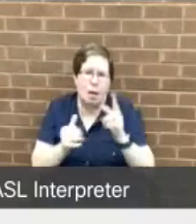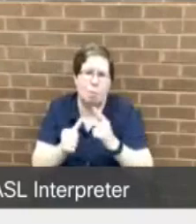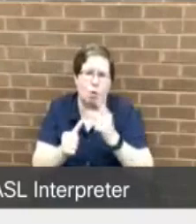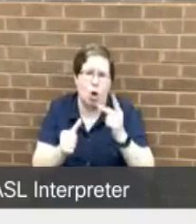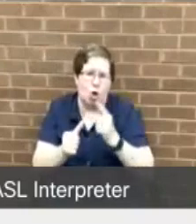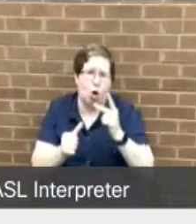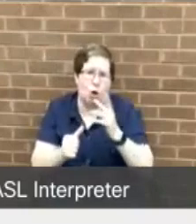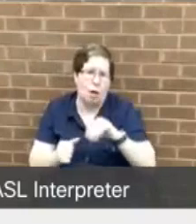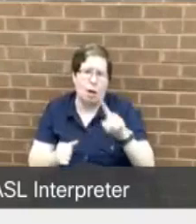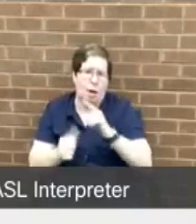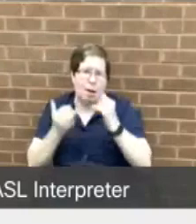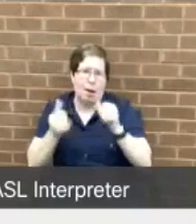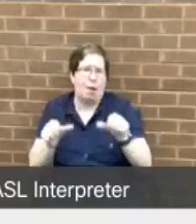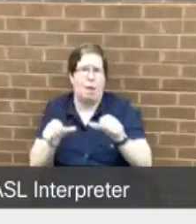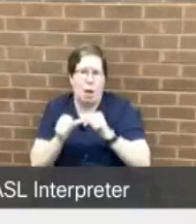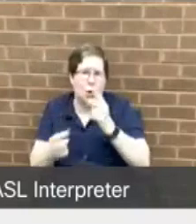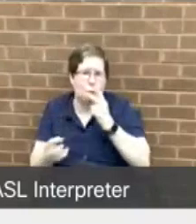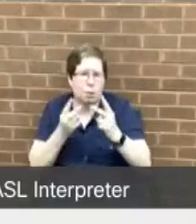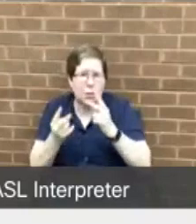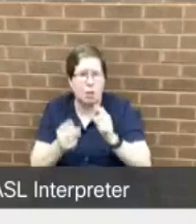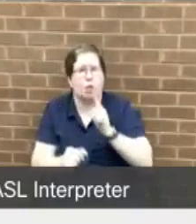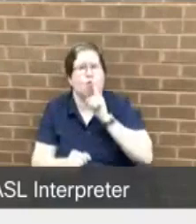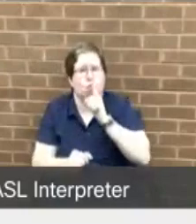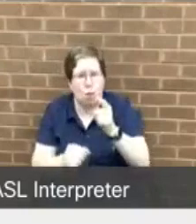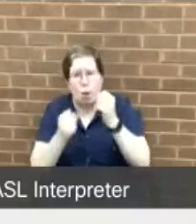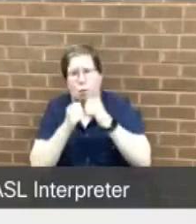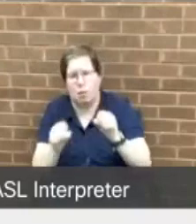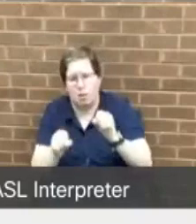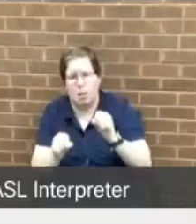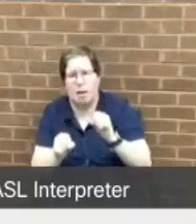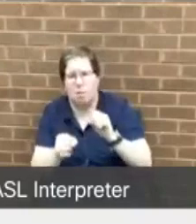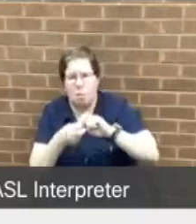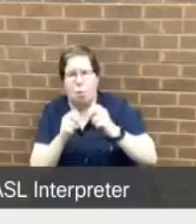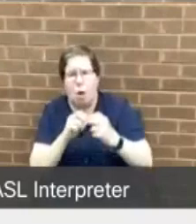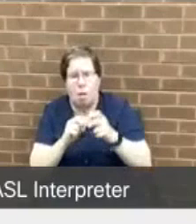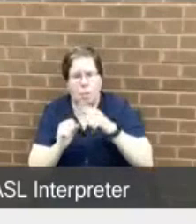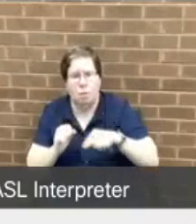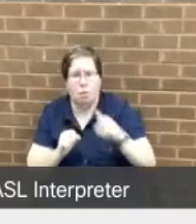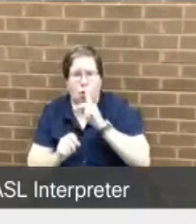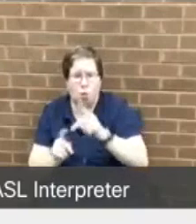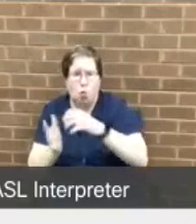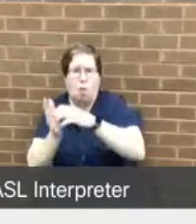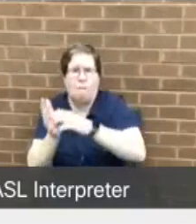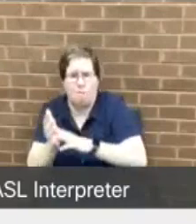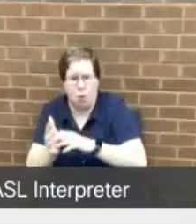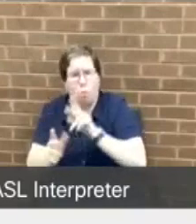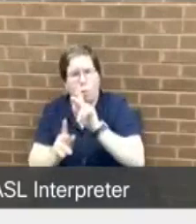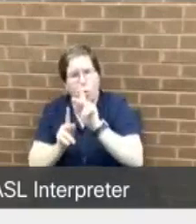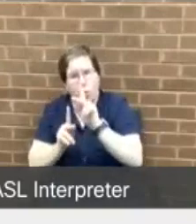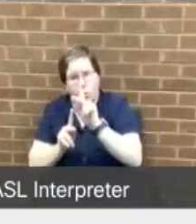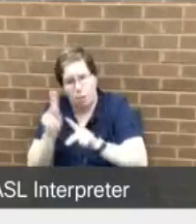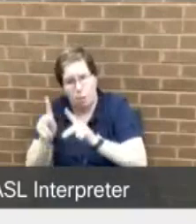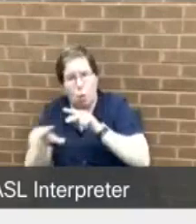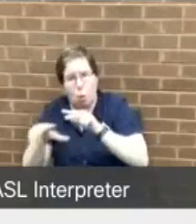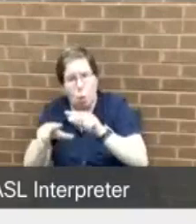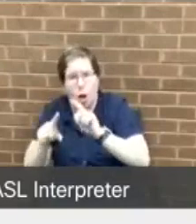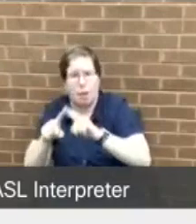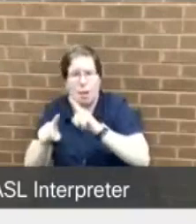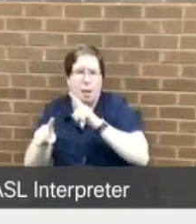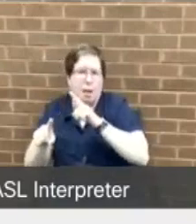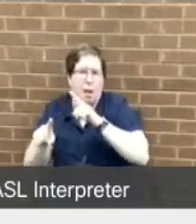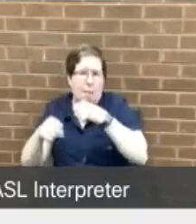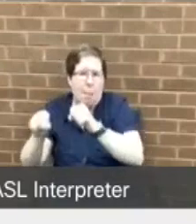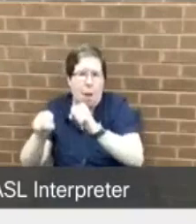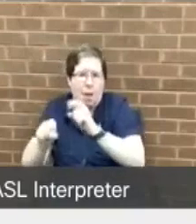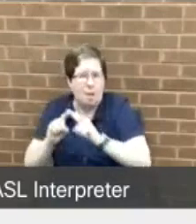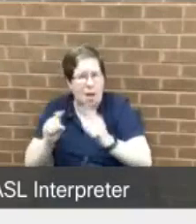And in areas that we're seeing real safety issues for our most vulnerable with our bike and pedestrians, we have to say that's our